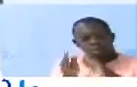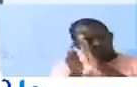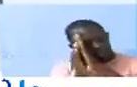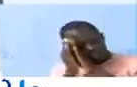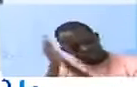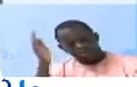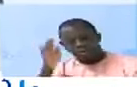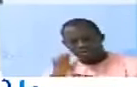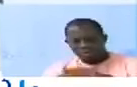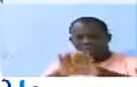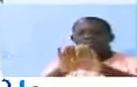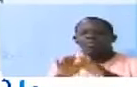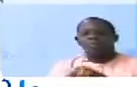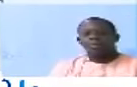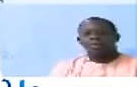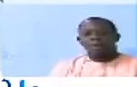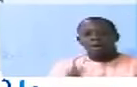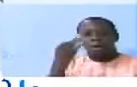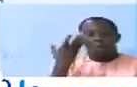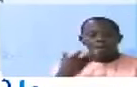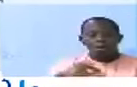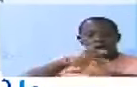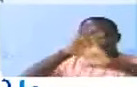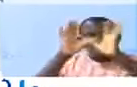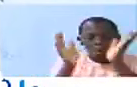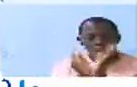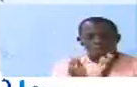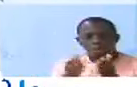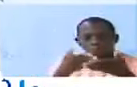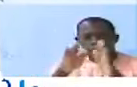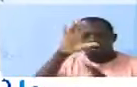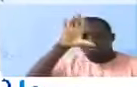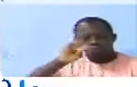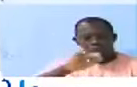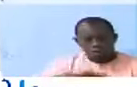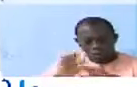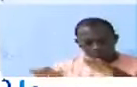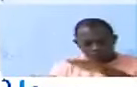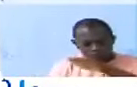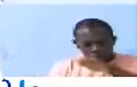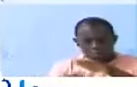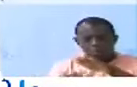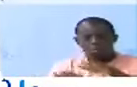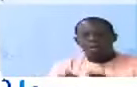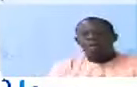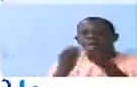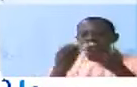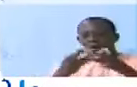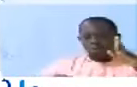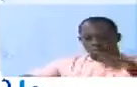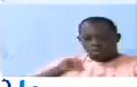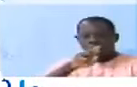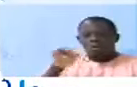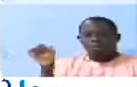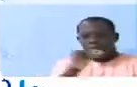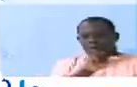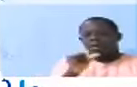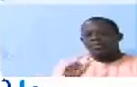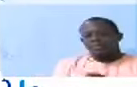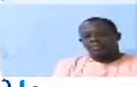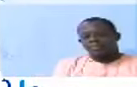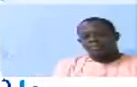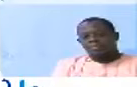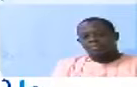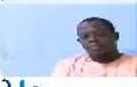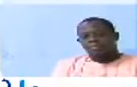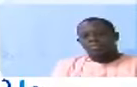Din mubela wanyama. Then we all lied down on the ground. Inata mu woli parole fa nata jawe ali parole